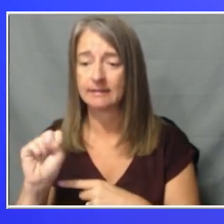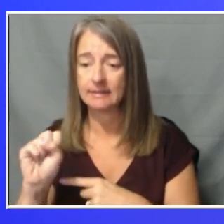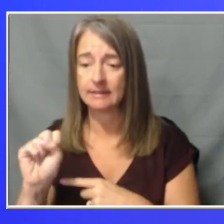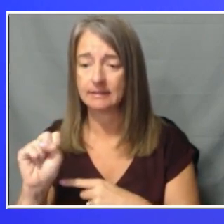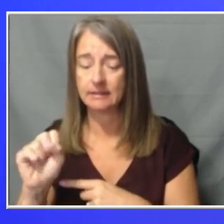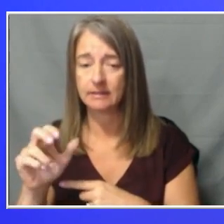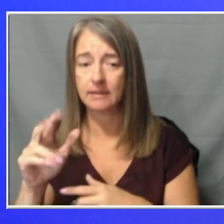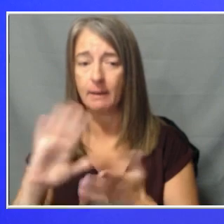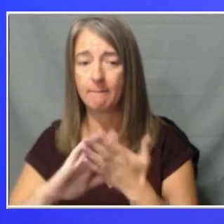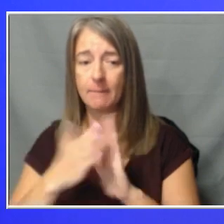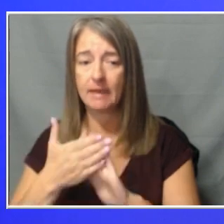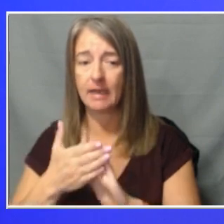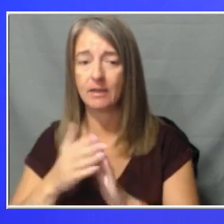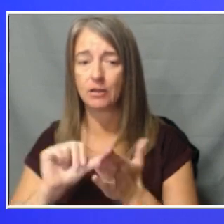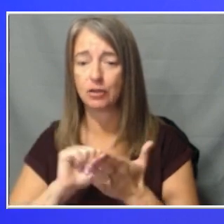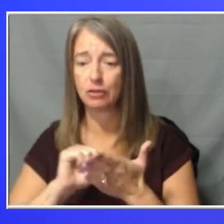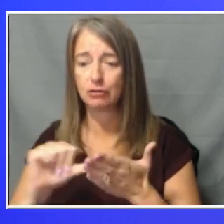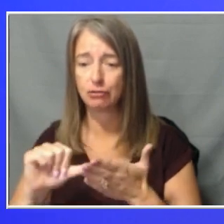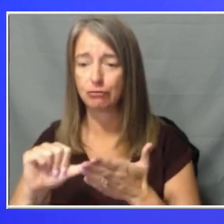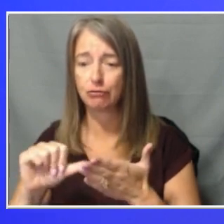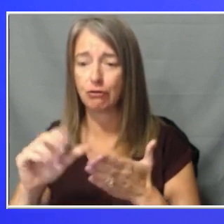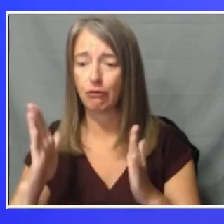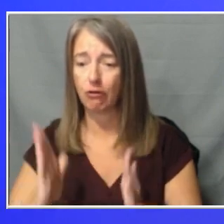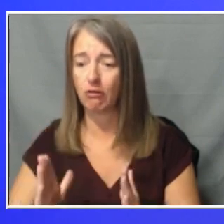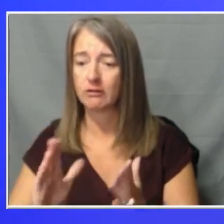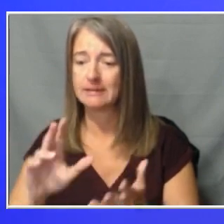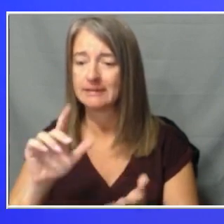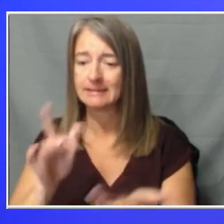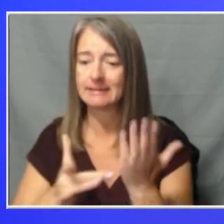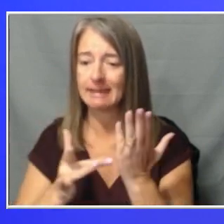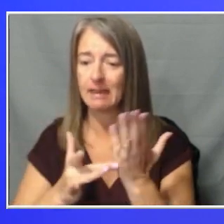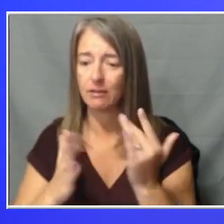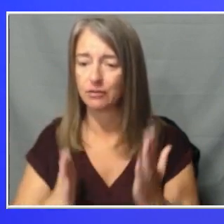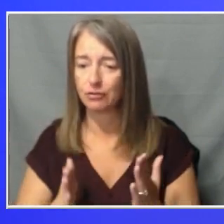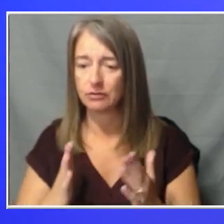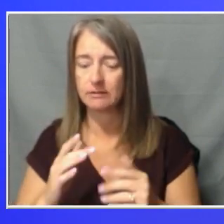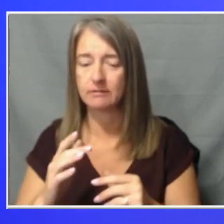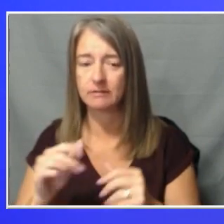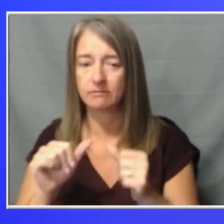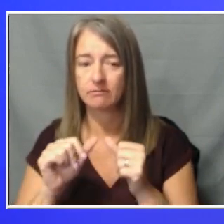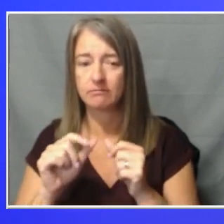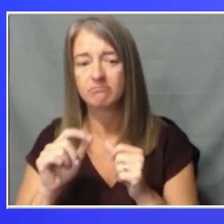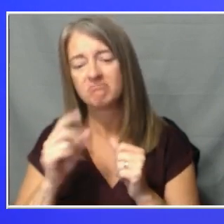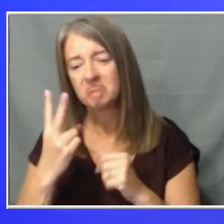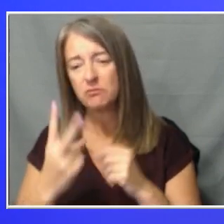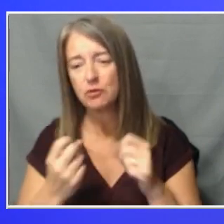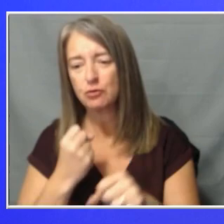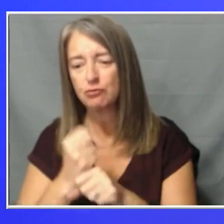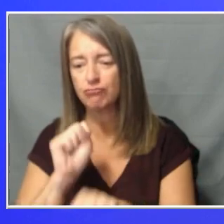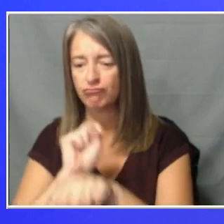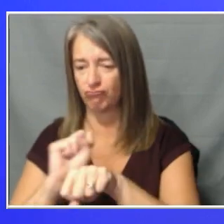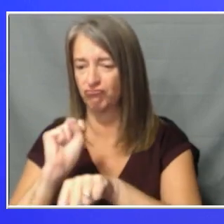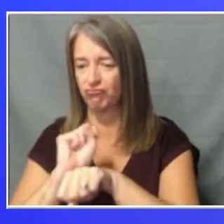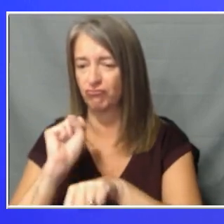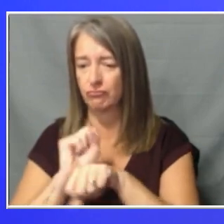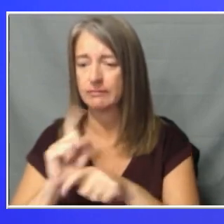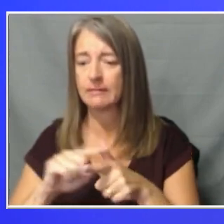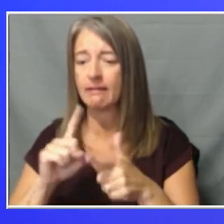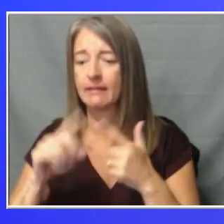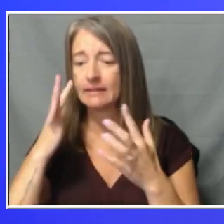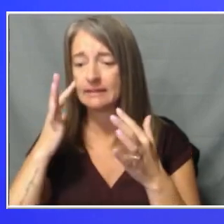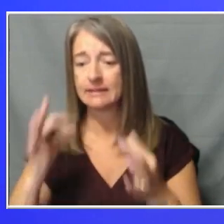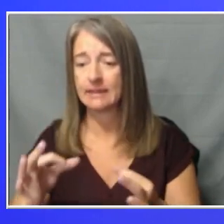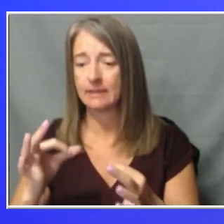I became a surgical technologist, and I spent about 2 years there working, and then I decided to become